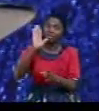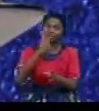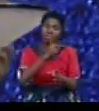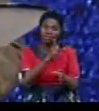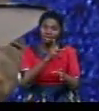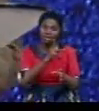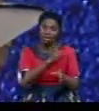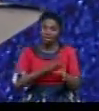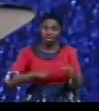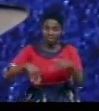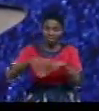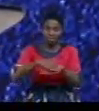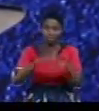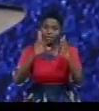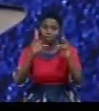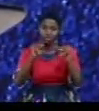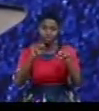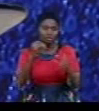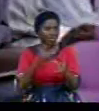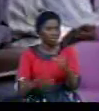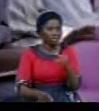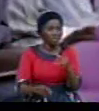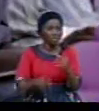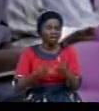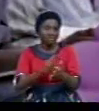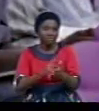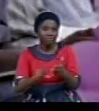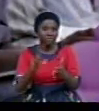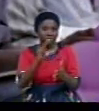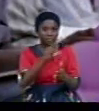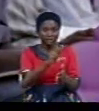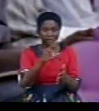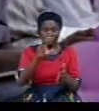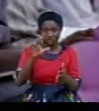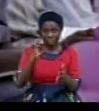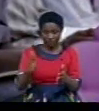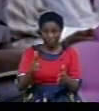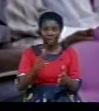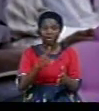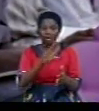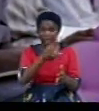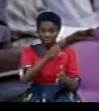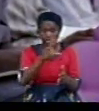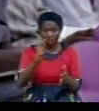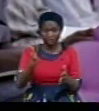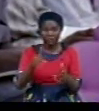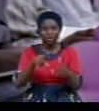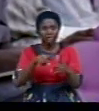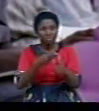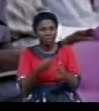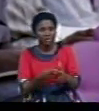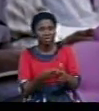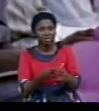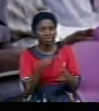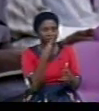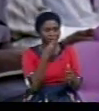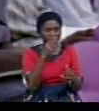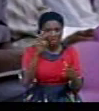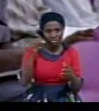34 then said Mary unto the angel how shall this be